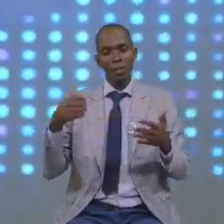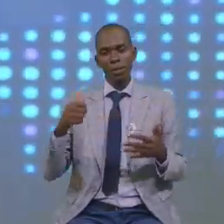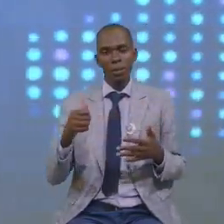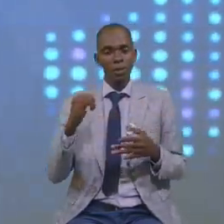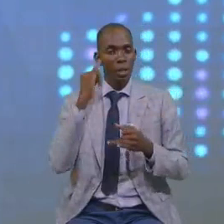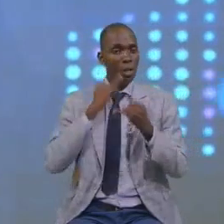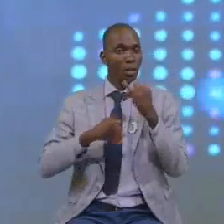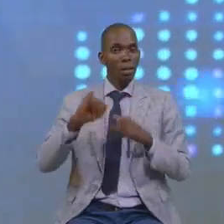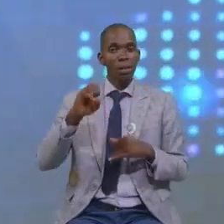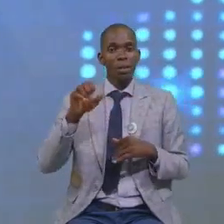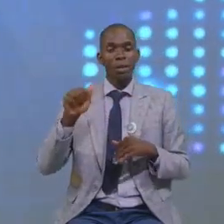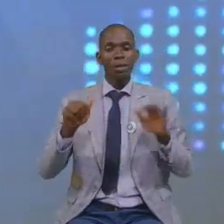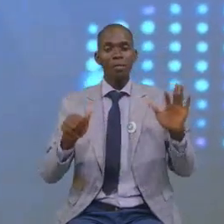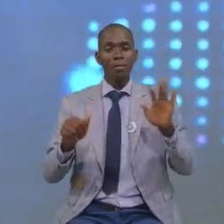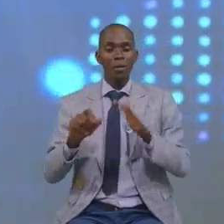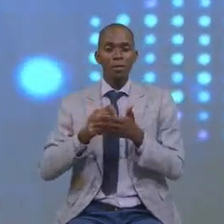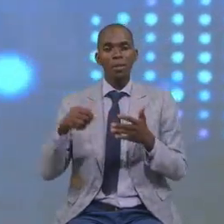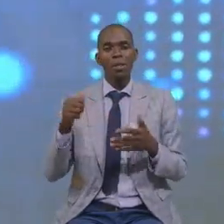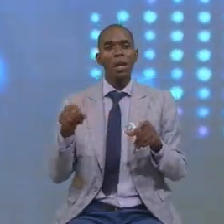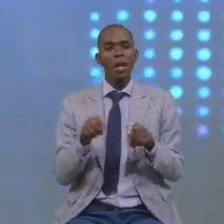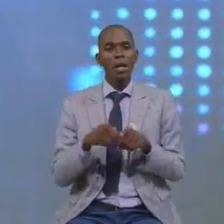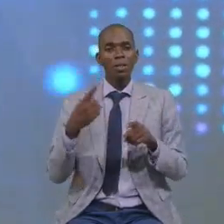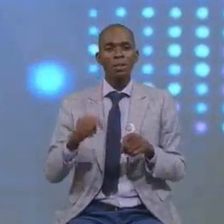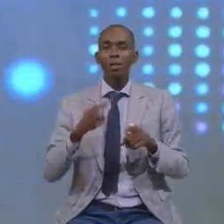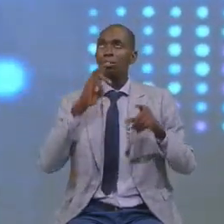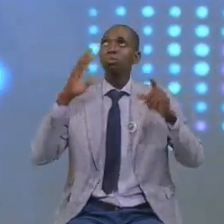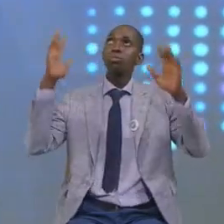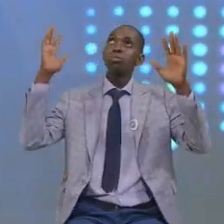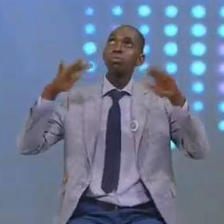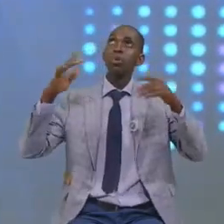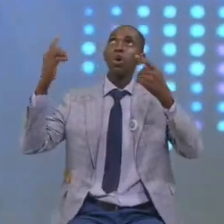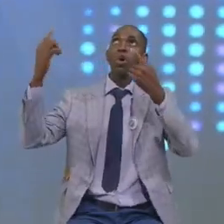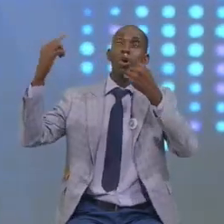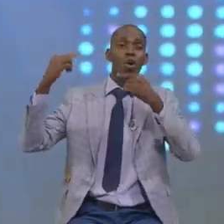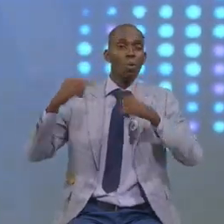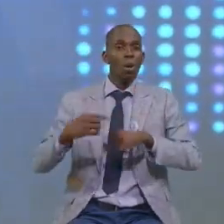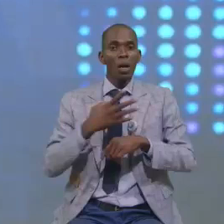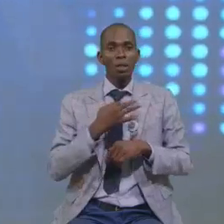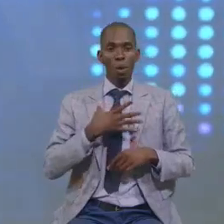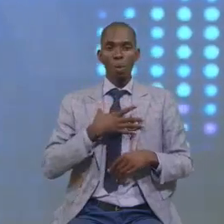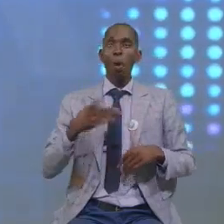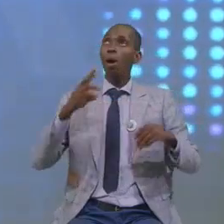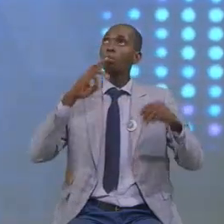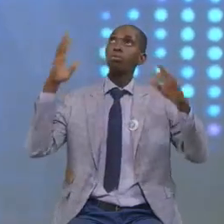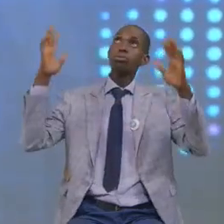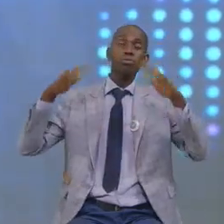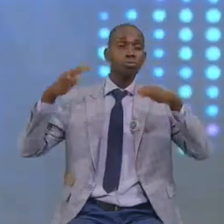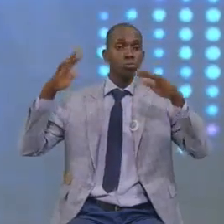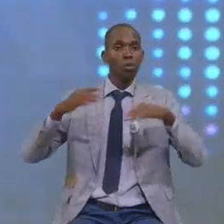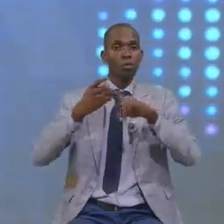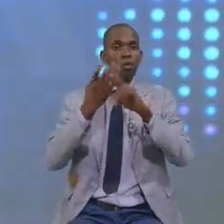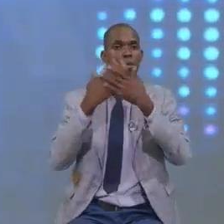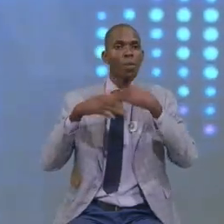the rain cometh down, and the snow from heaven, and